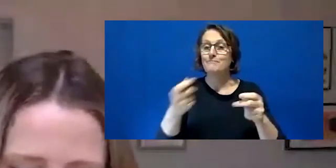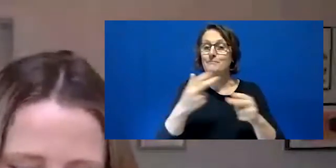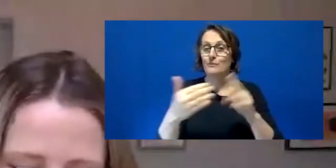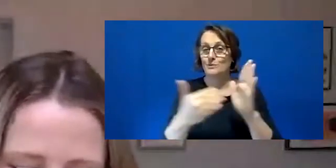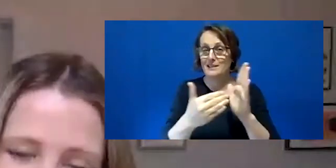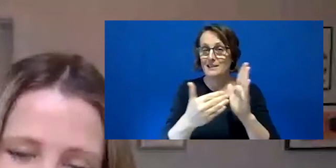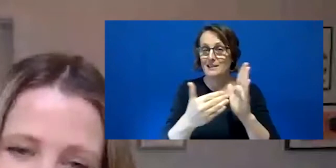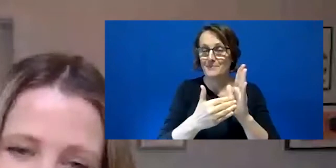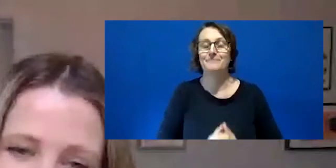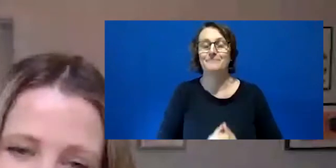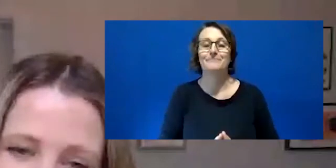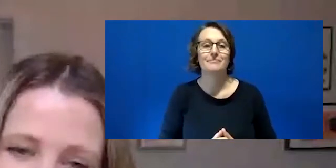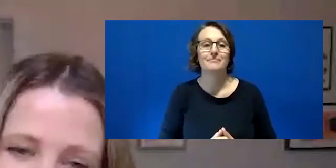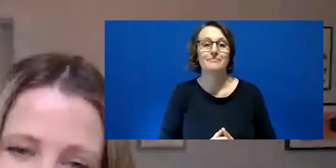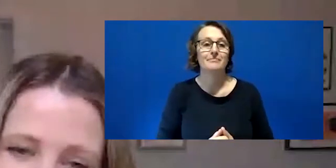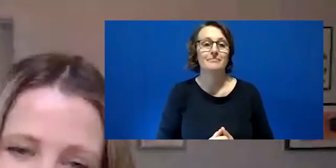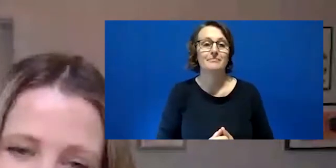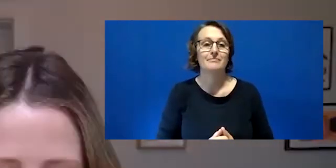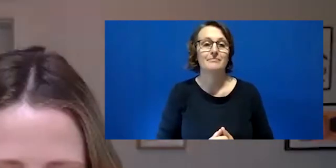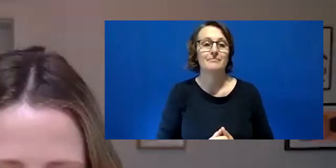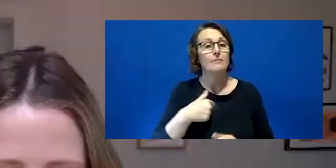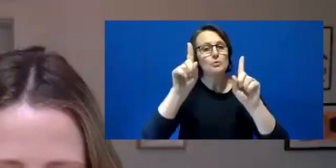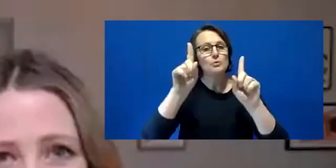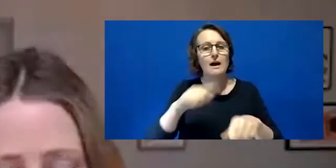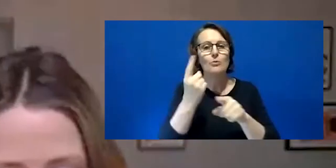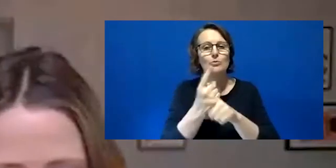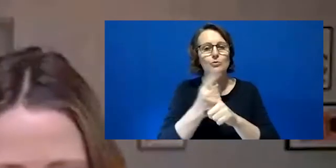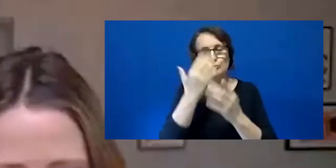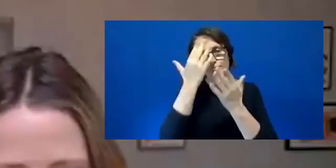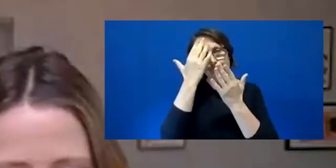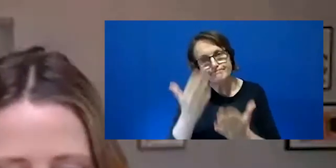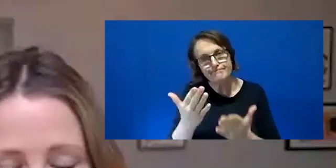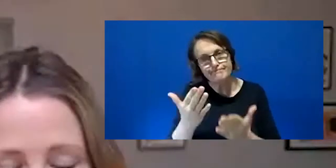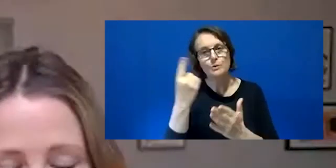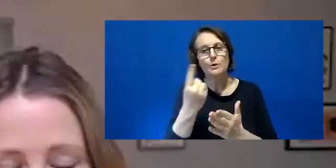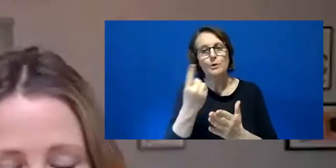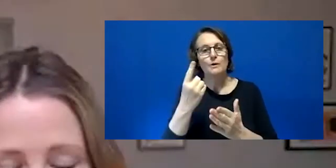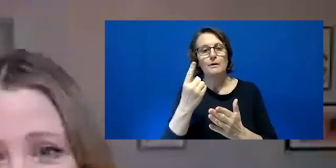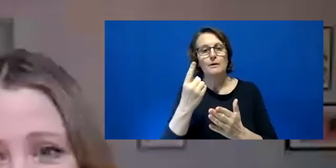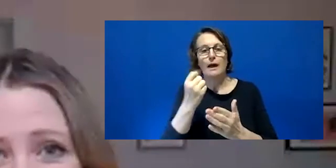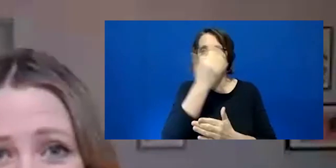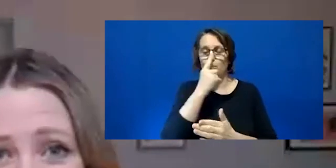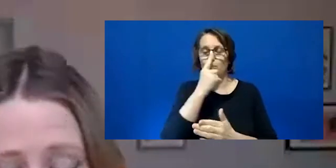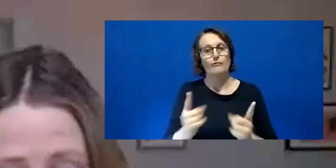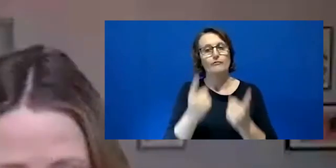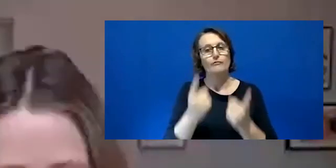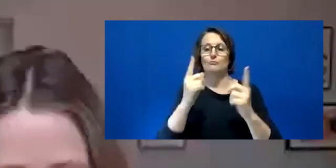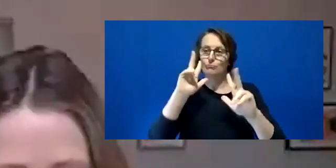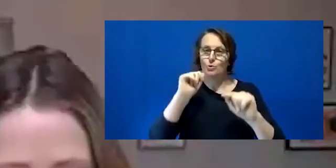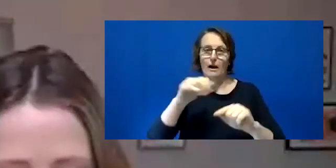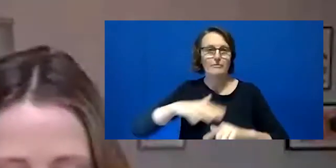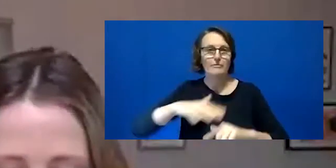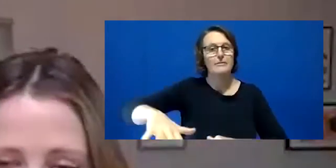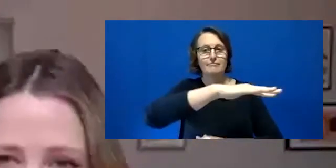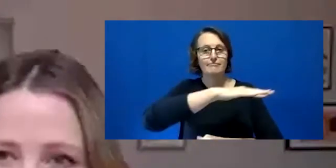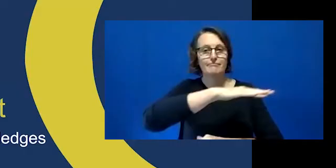But first, I would like to begin by acknowledging the traditional owners of the many countries throughout Australia and from where you are all joining